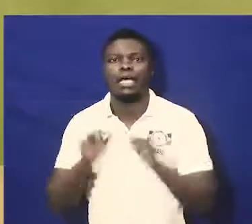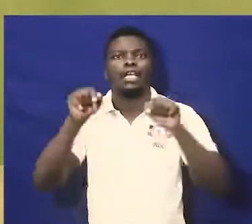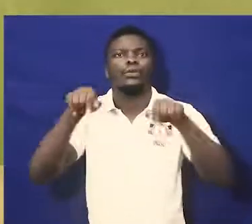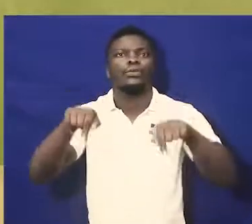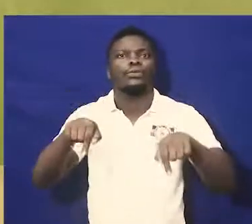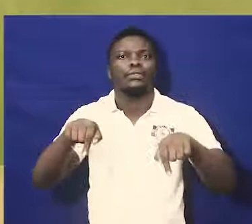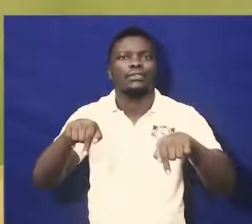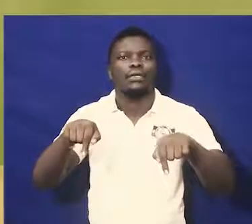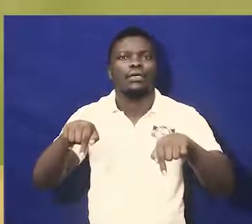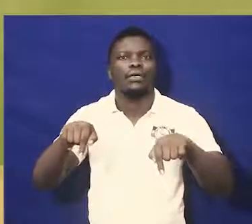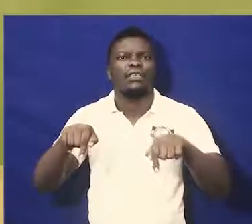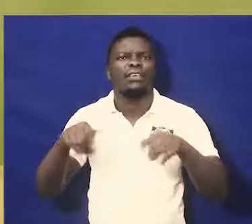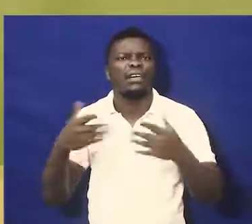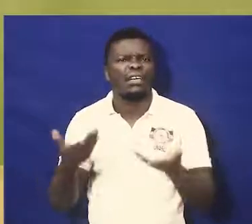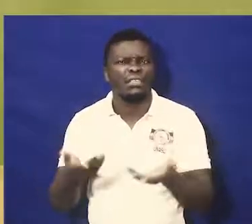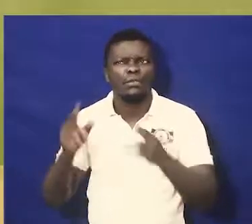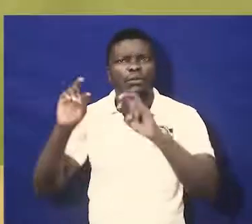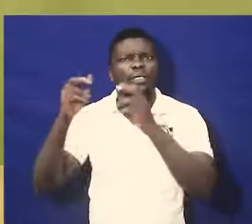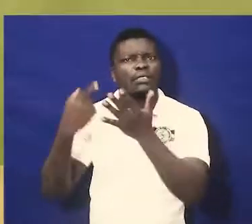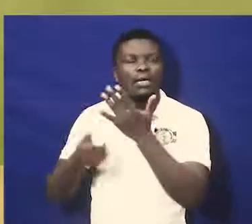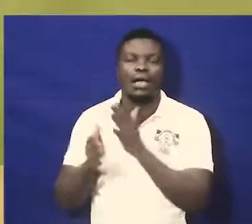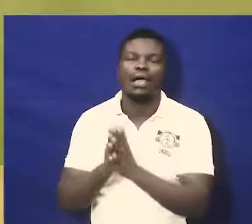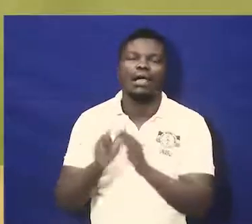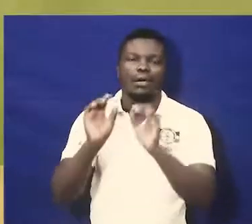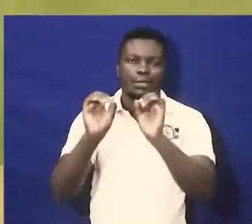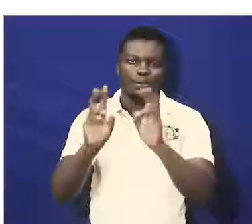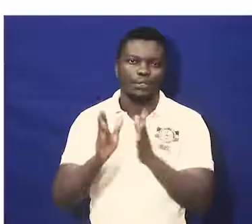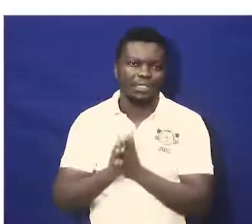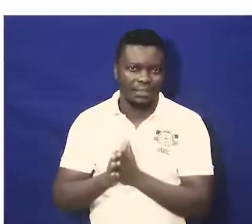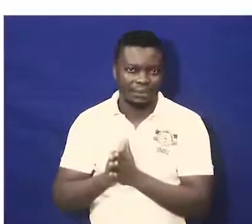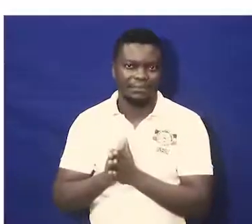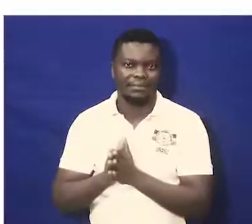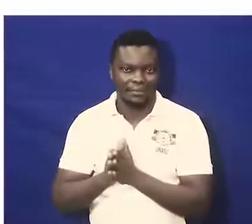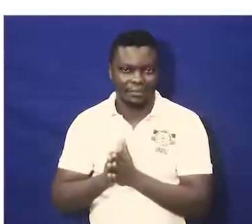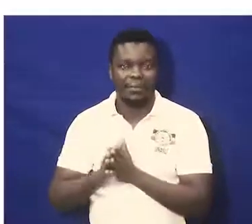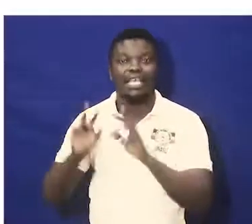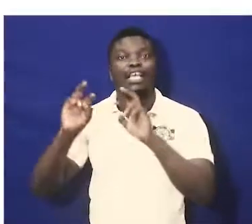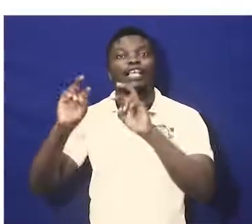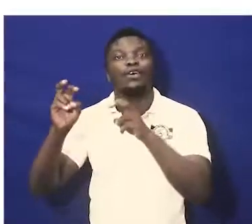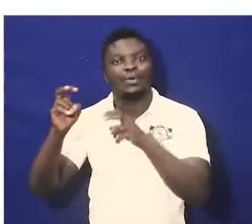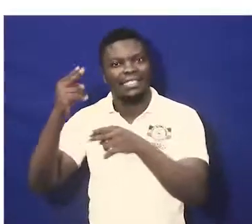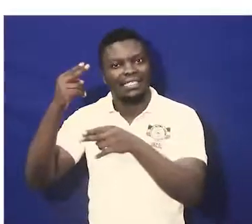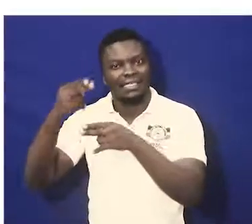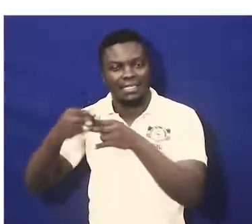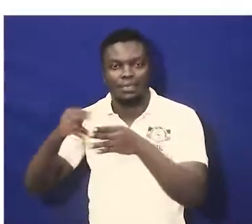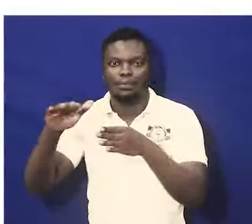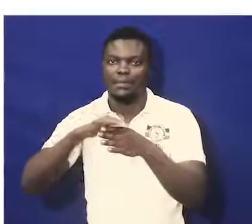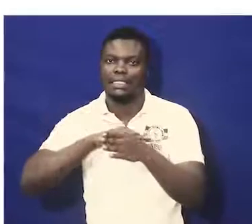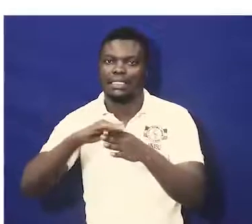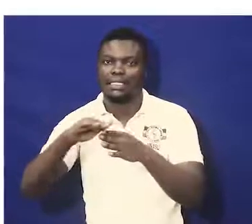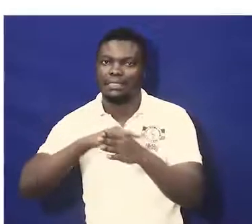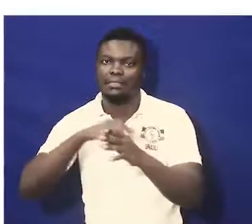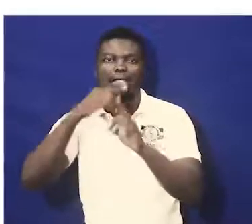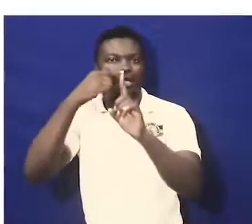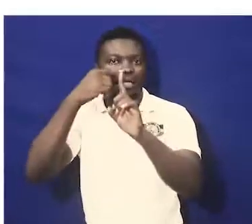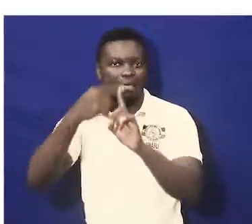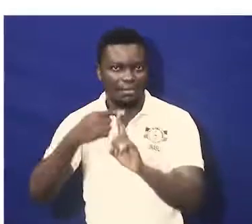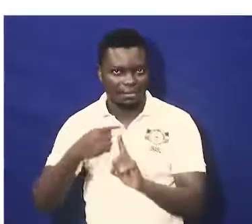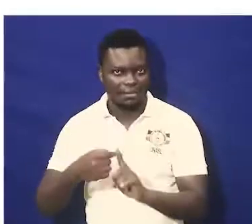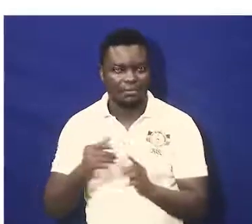are doing a continuation of our topic in mathematics, business